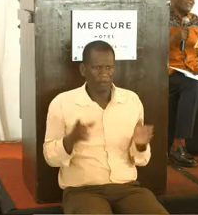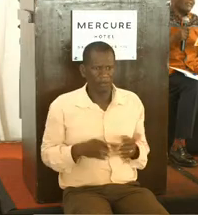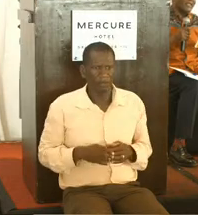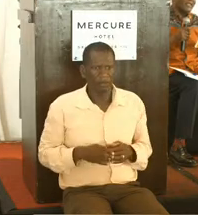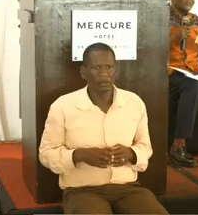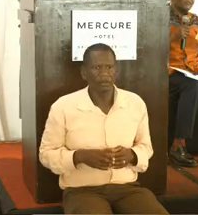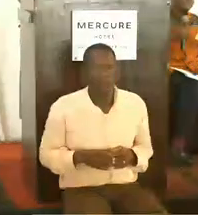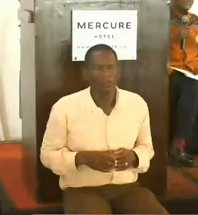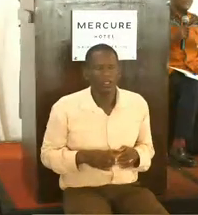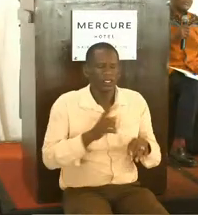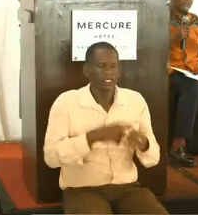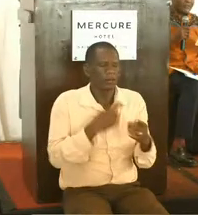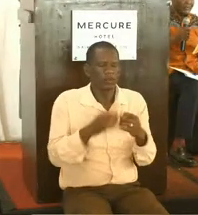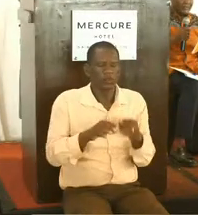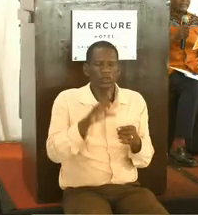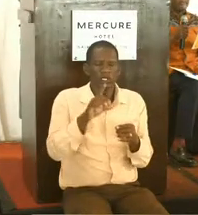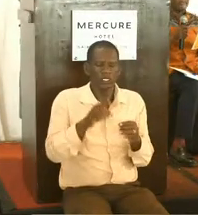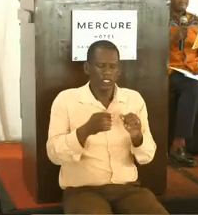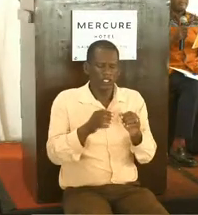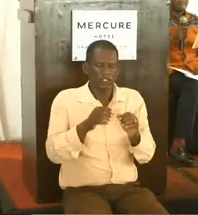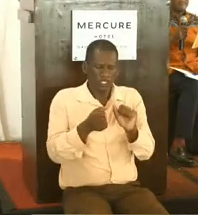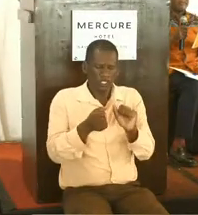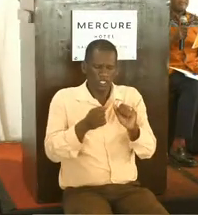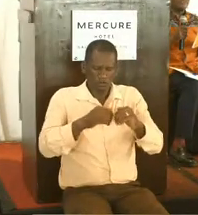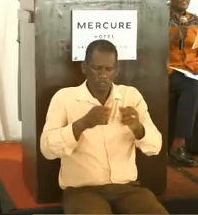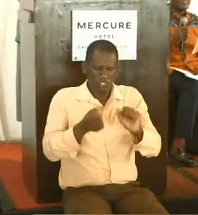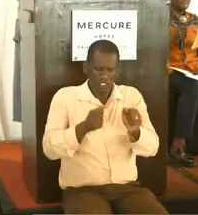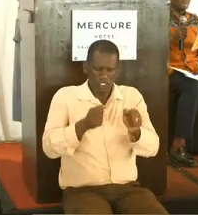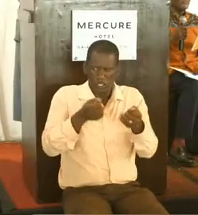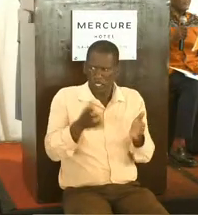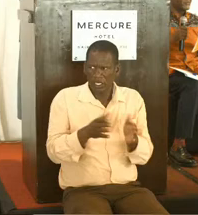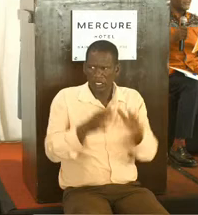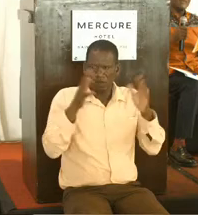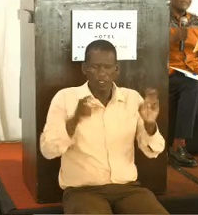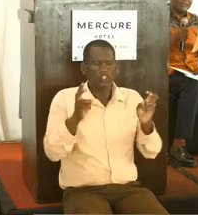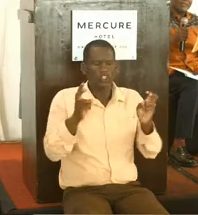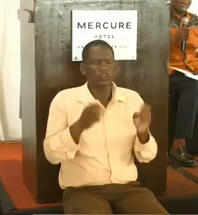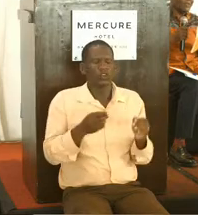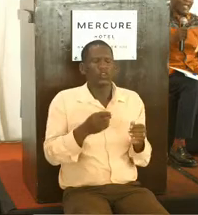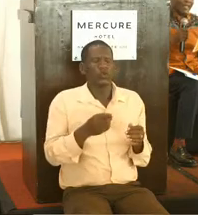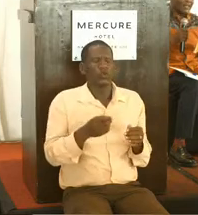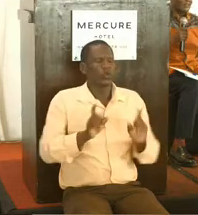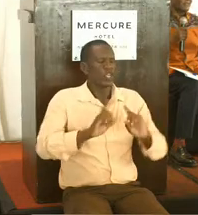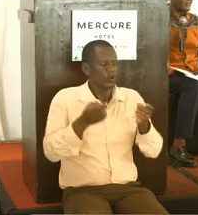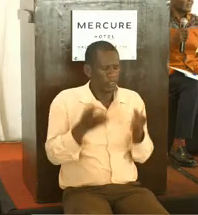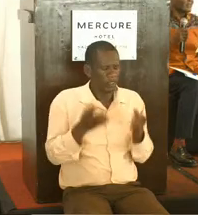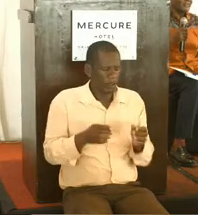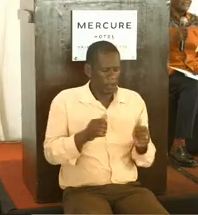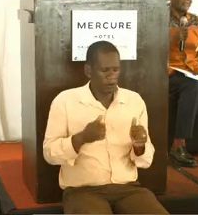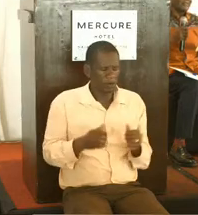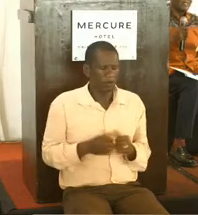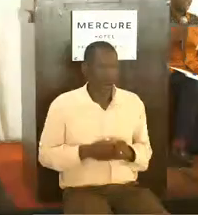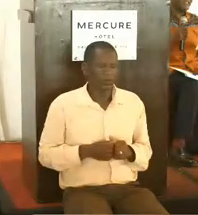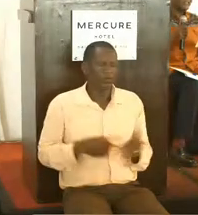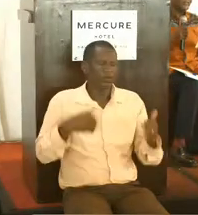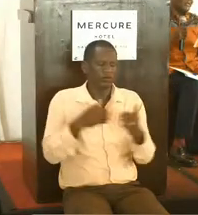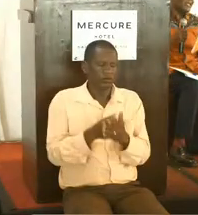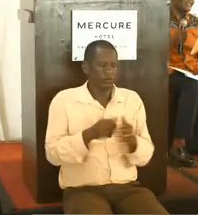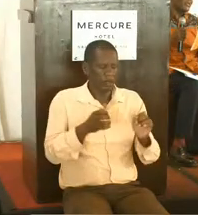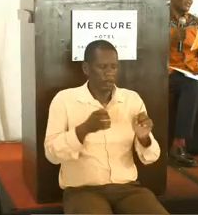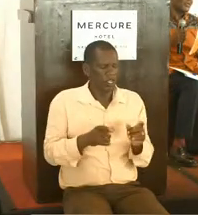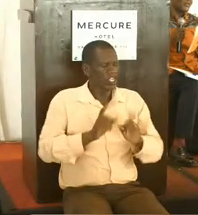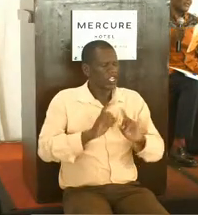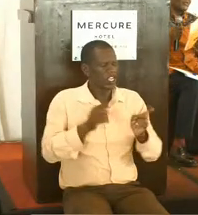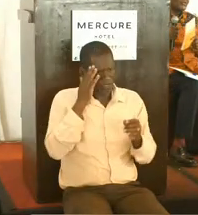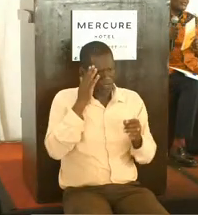when I talk of deconstruction it's a major issue we haven't we are not there yet let us not